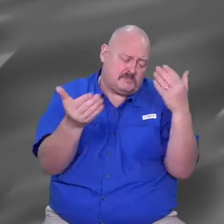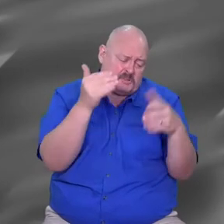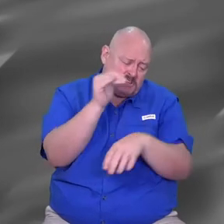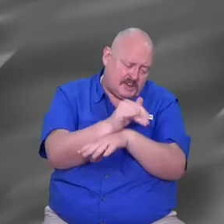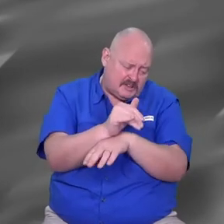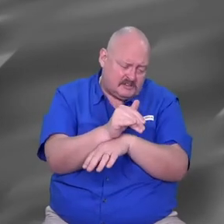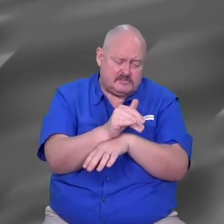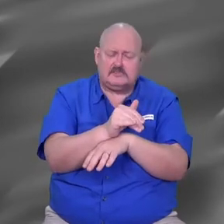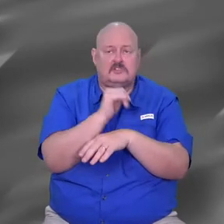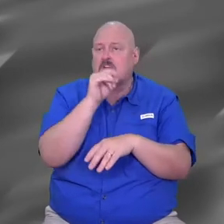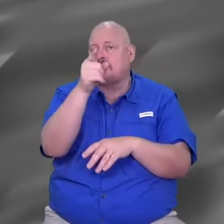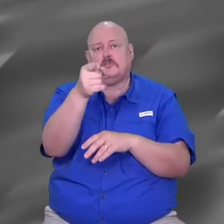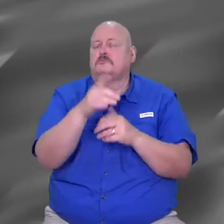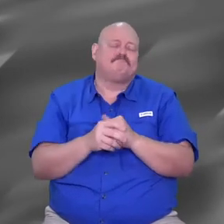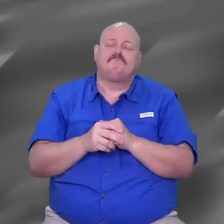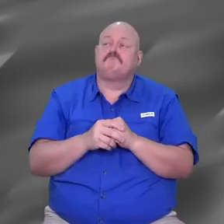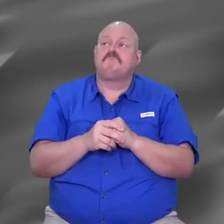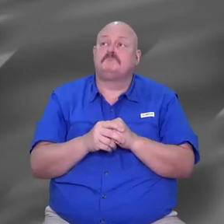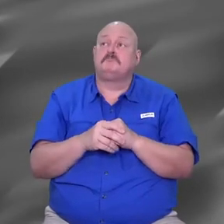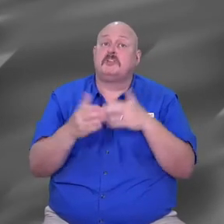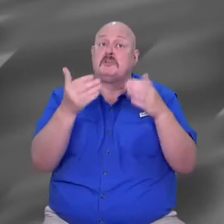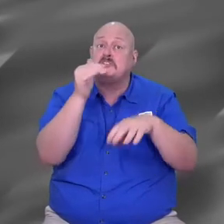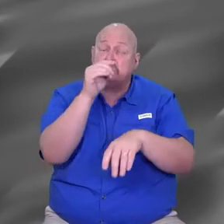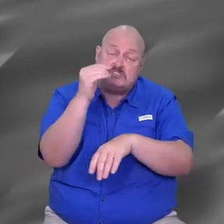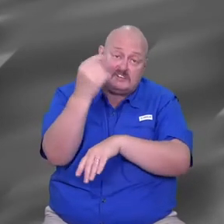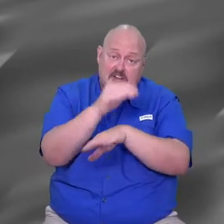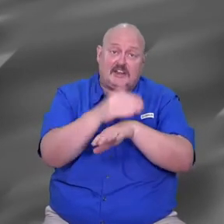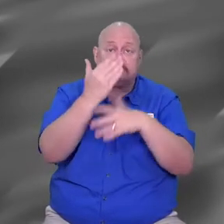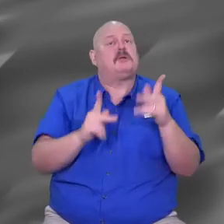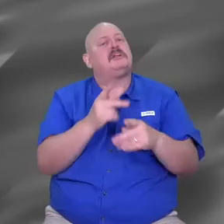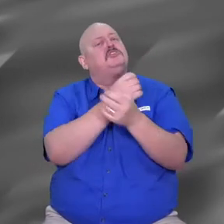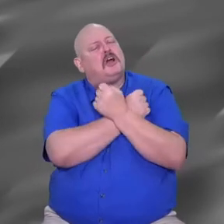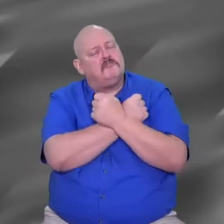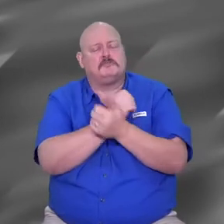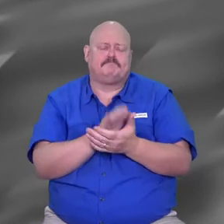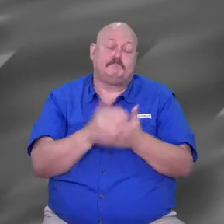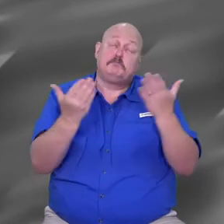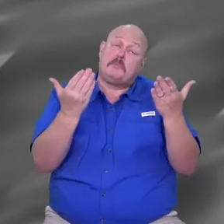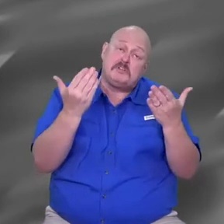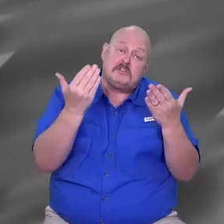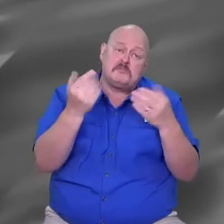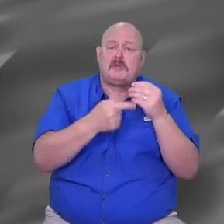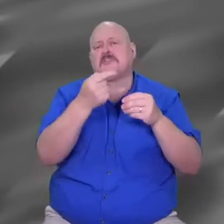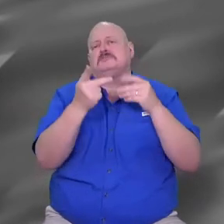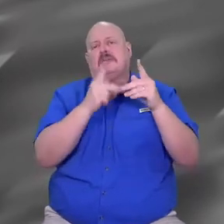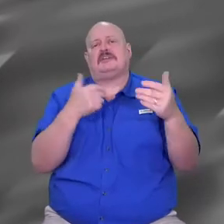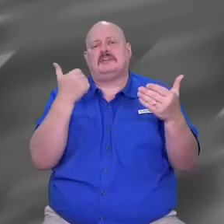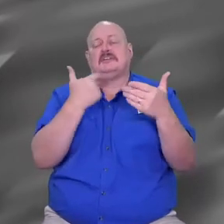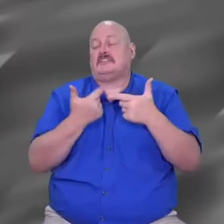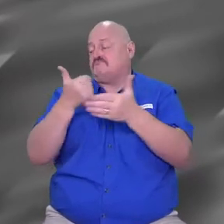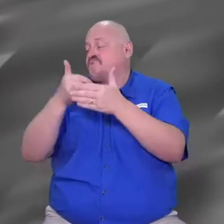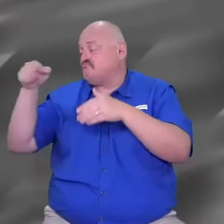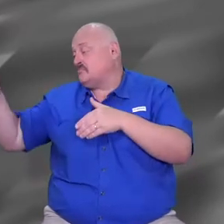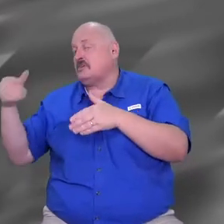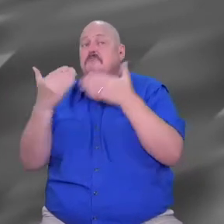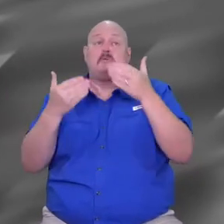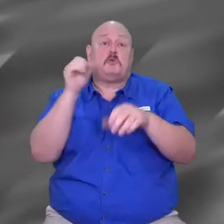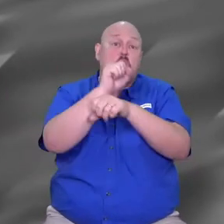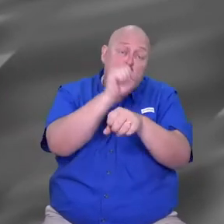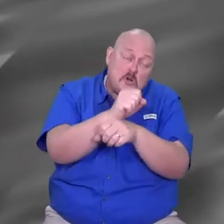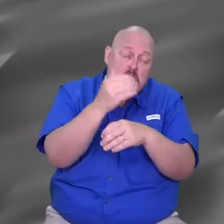maybe tonight is not about you. Maybe tonight is about somebody you love. Maybe tonight is about somebody you live next door to. Maybe tonight is somebody you work